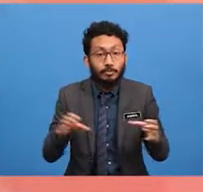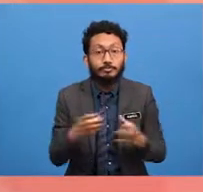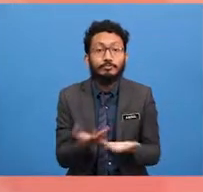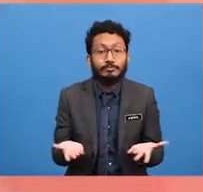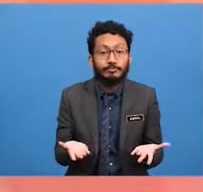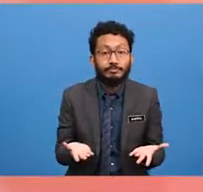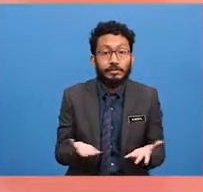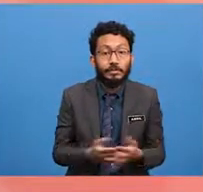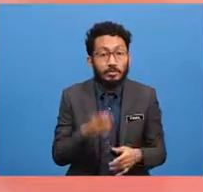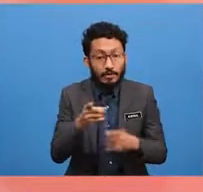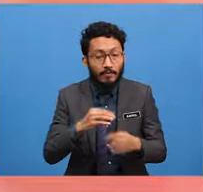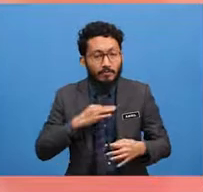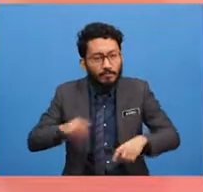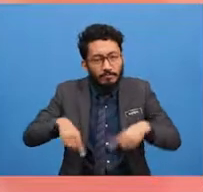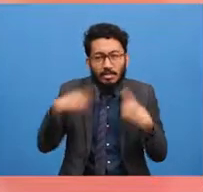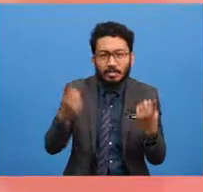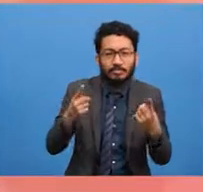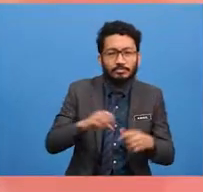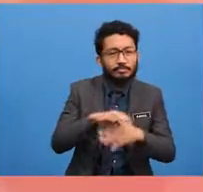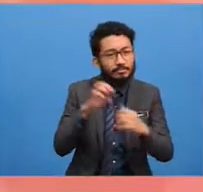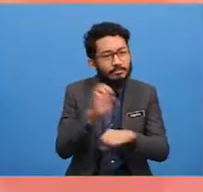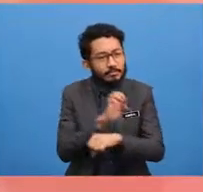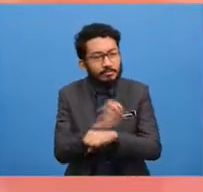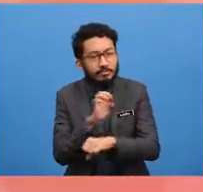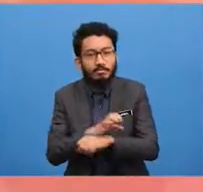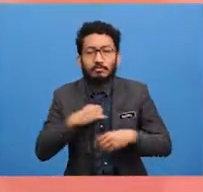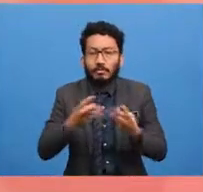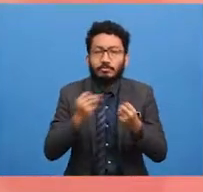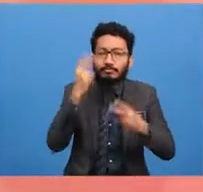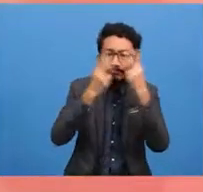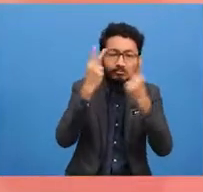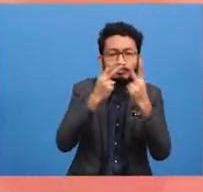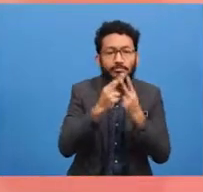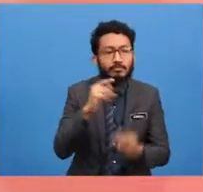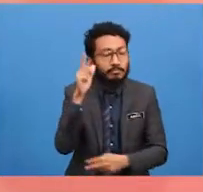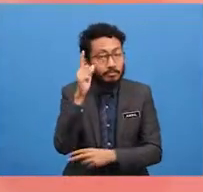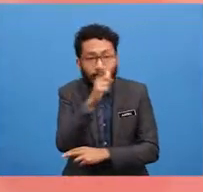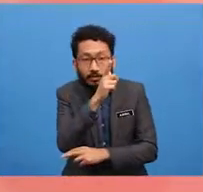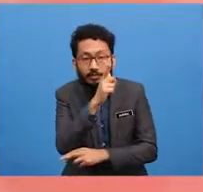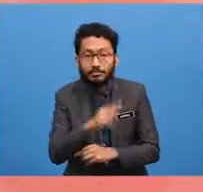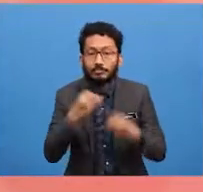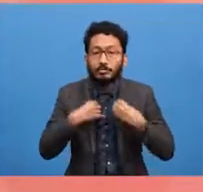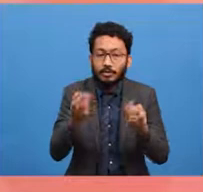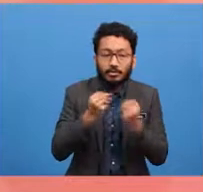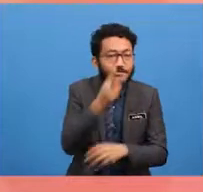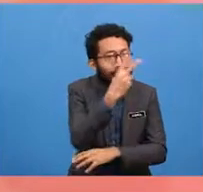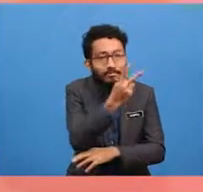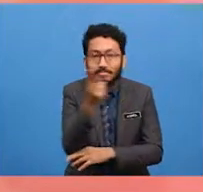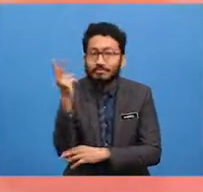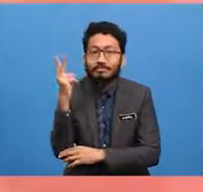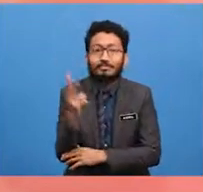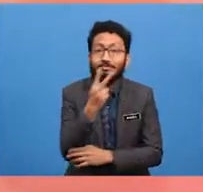have ever been to England, I would definitely visit London and I would see all the sights